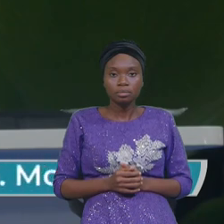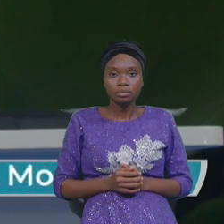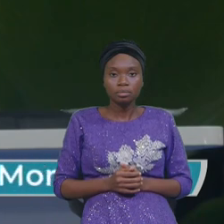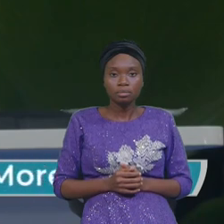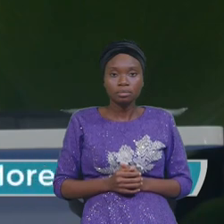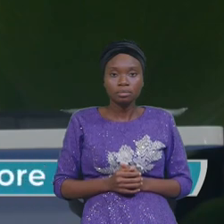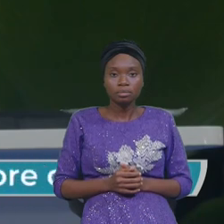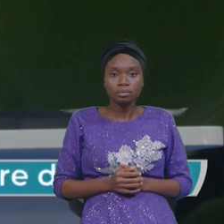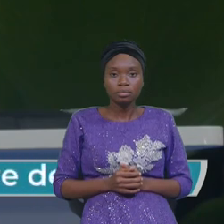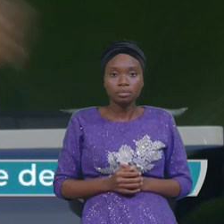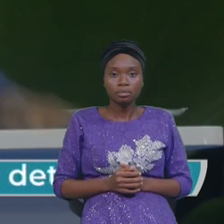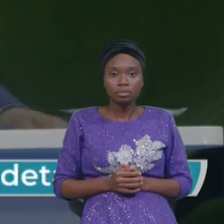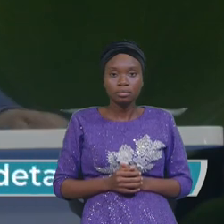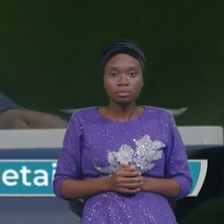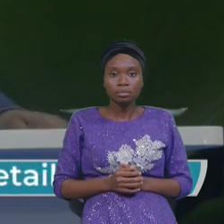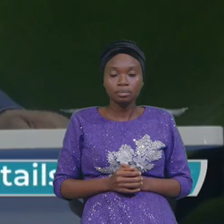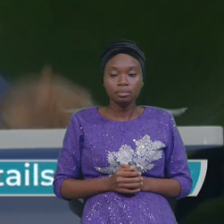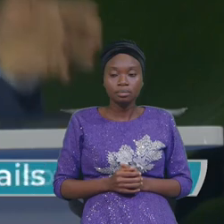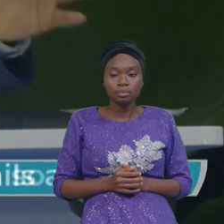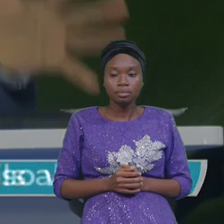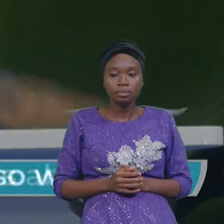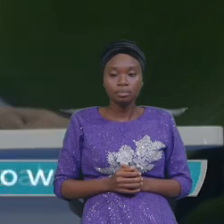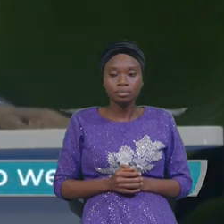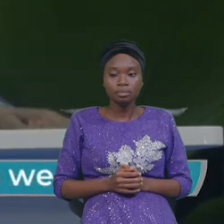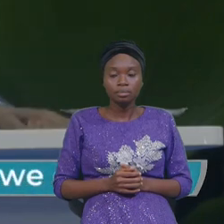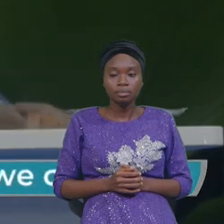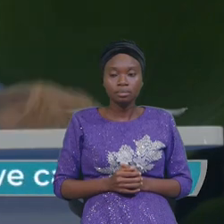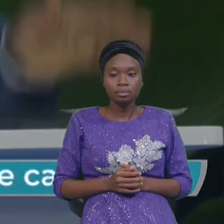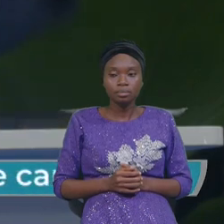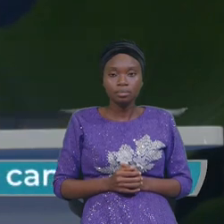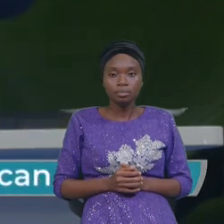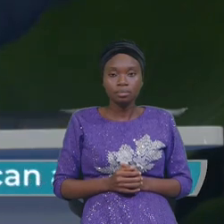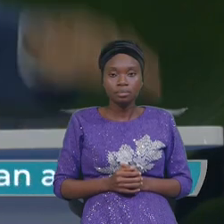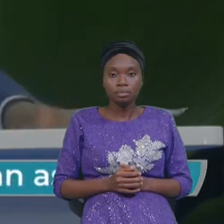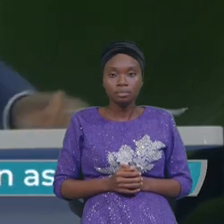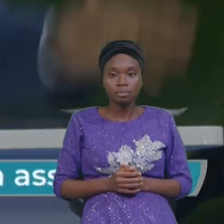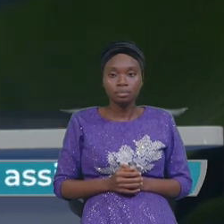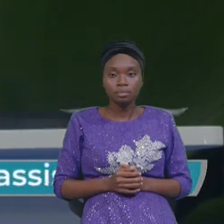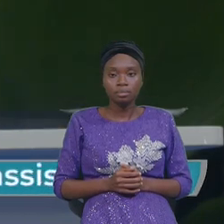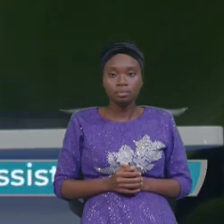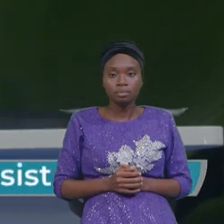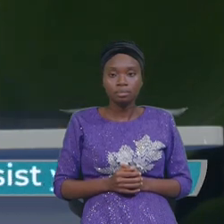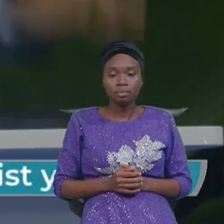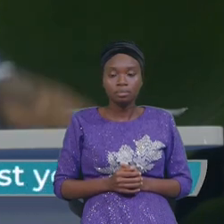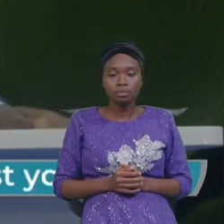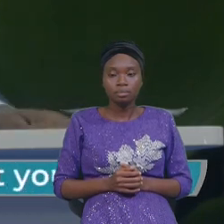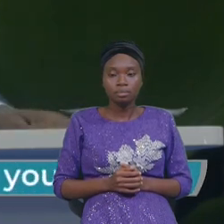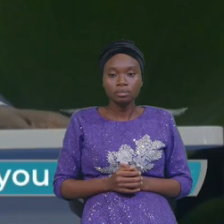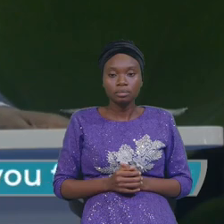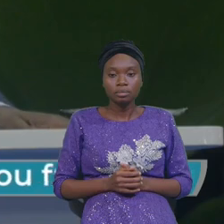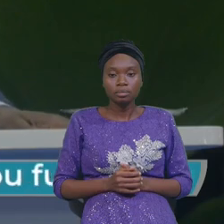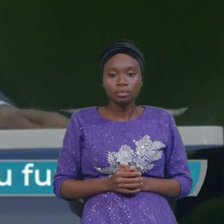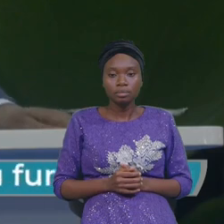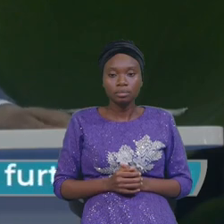To my left hand side, if you are true, can you please wave the flag? Thank you very much. The